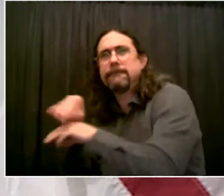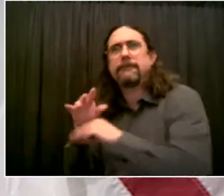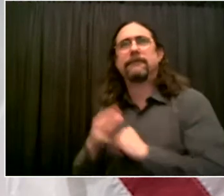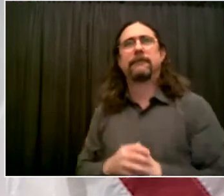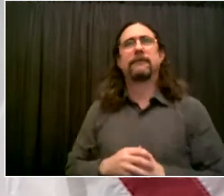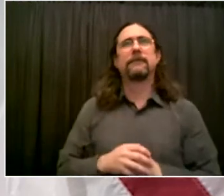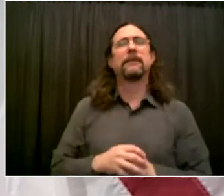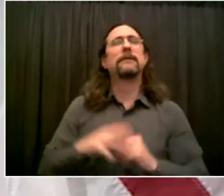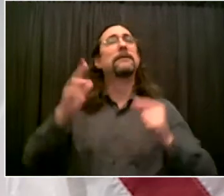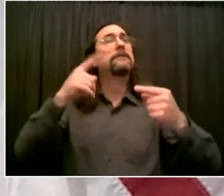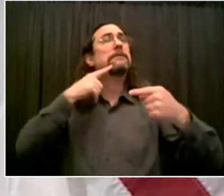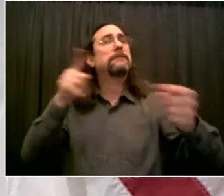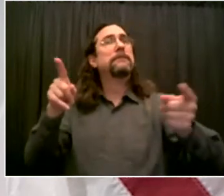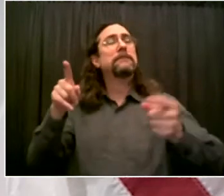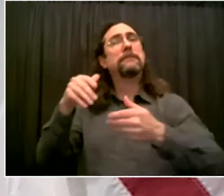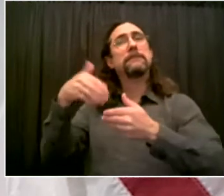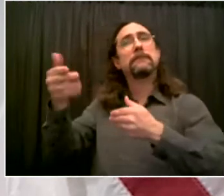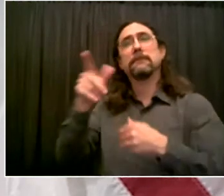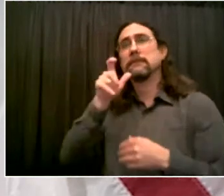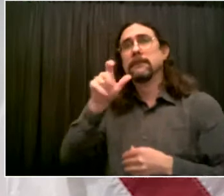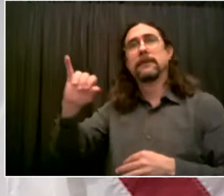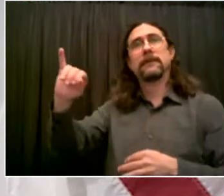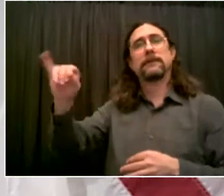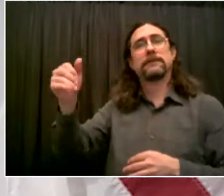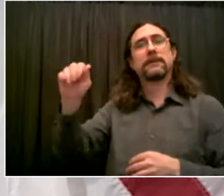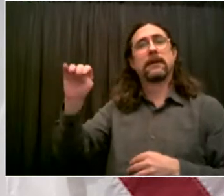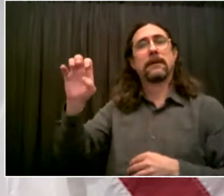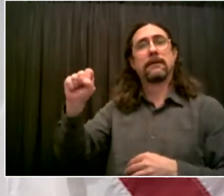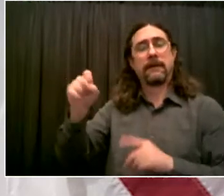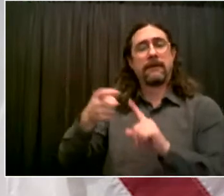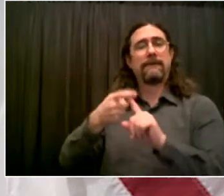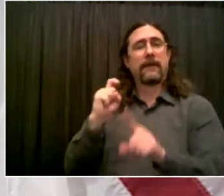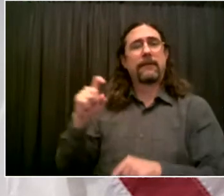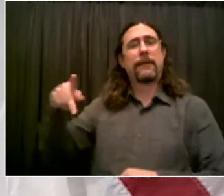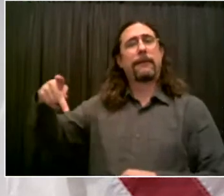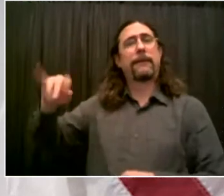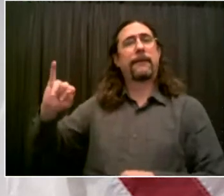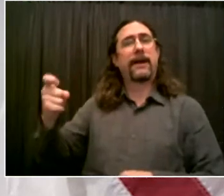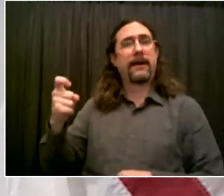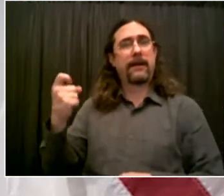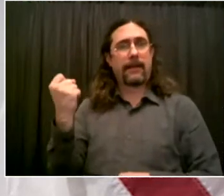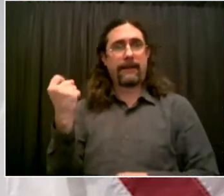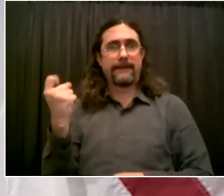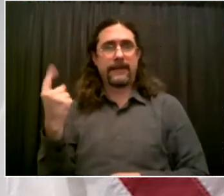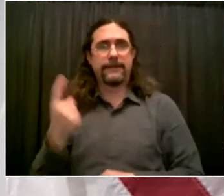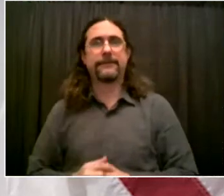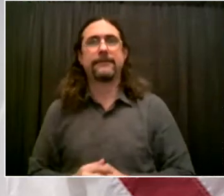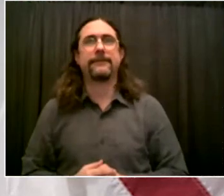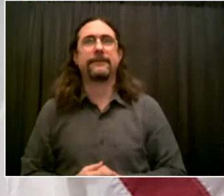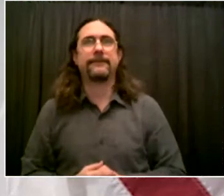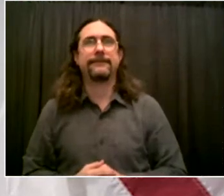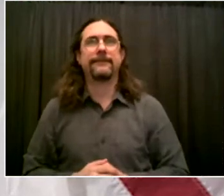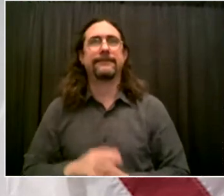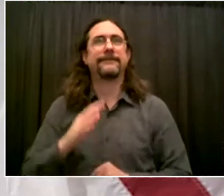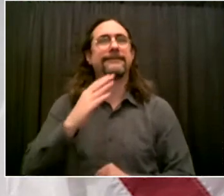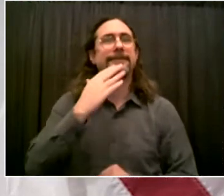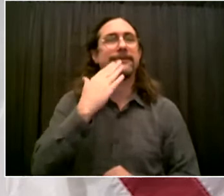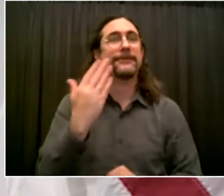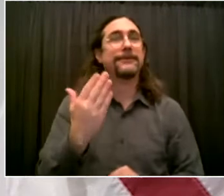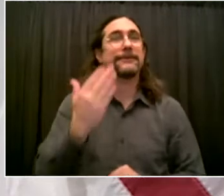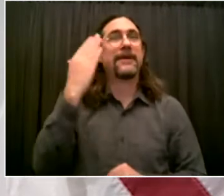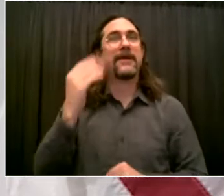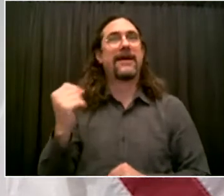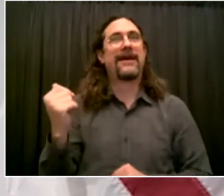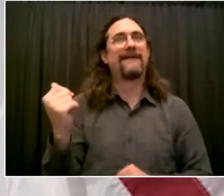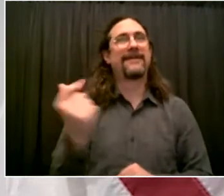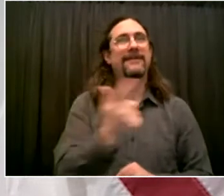And good morning, Mr. Mayor and everyone on the call. Hey, James, how you been? I appreciate your asking. Not